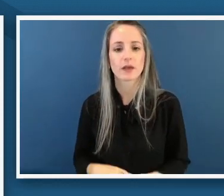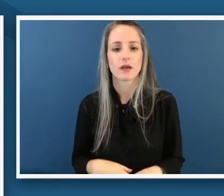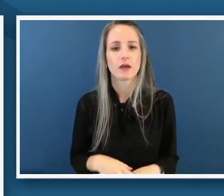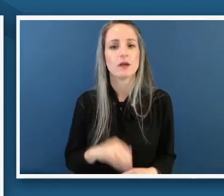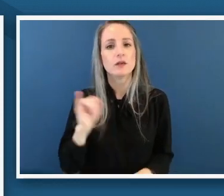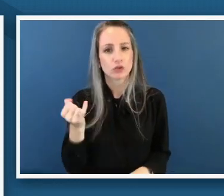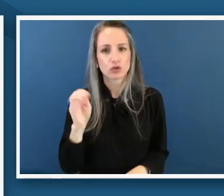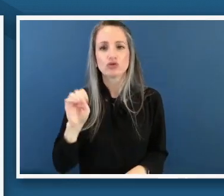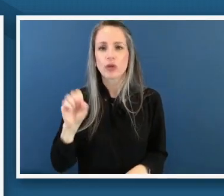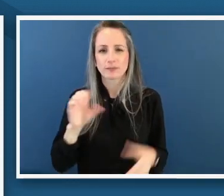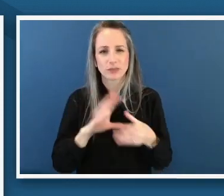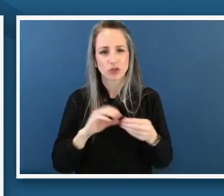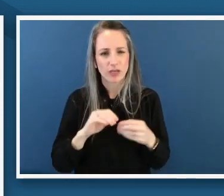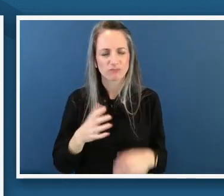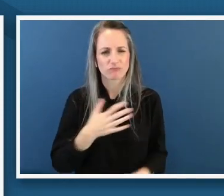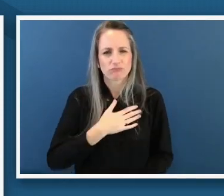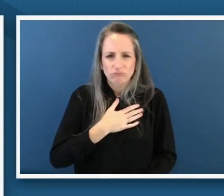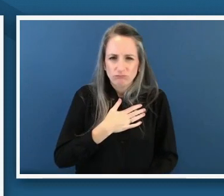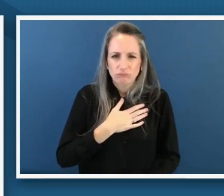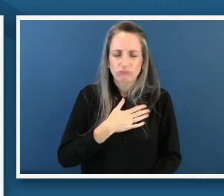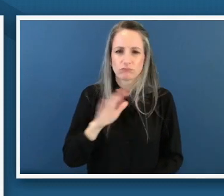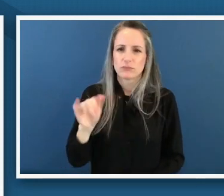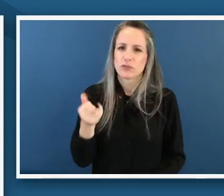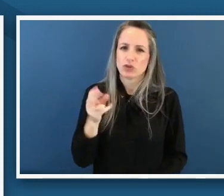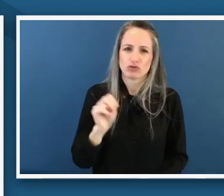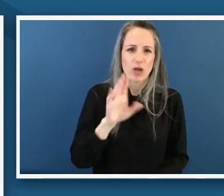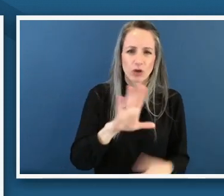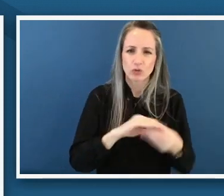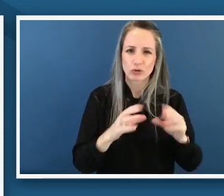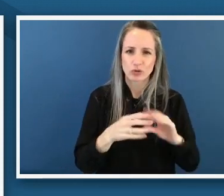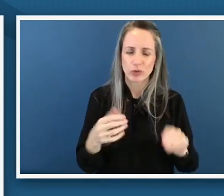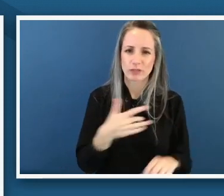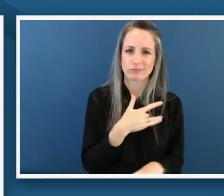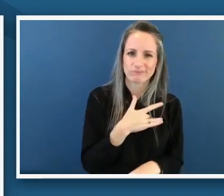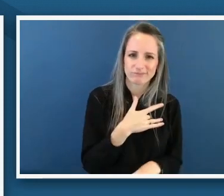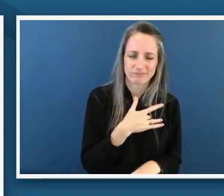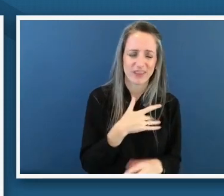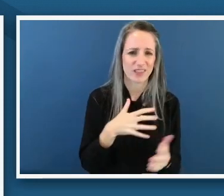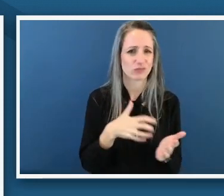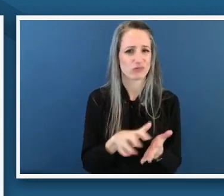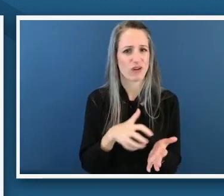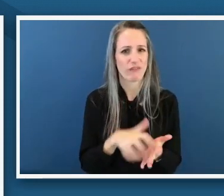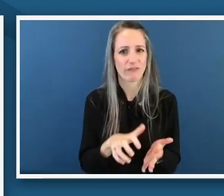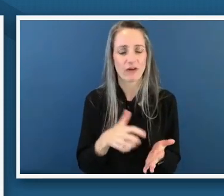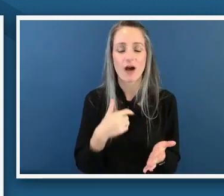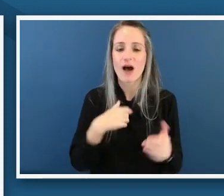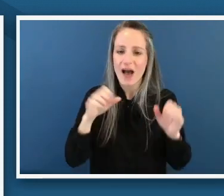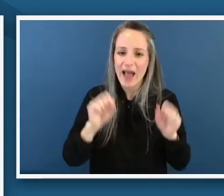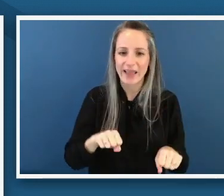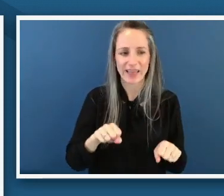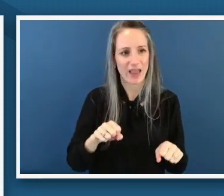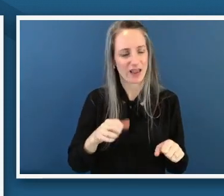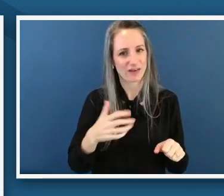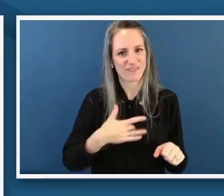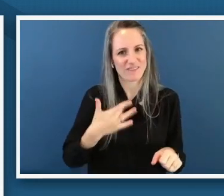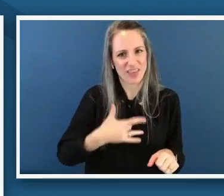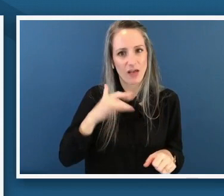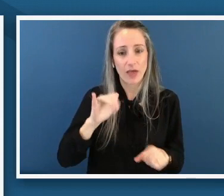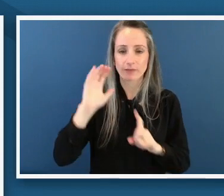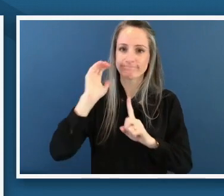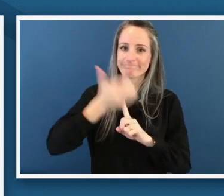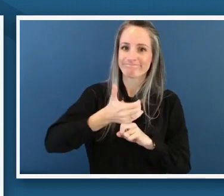rough. That's rough. And I could feel that, when you said you have the smile, but on the inside, tore